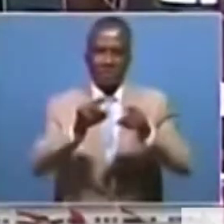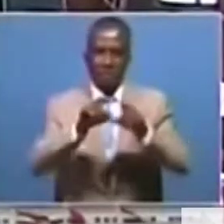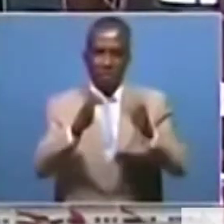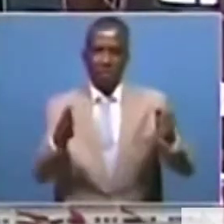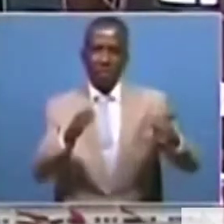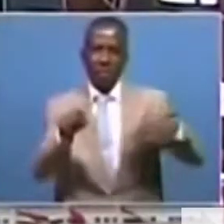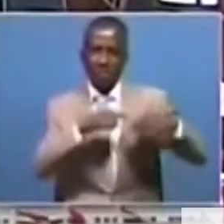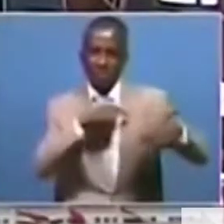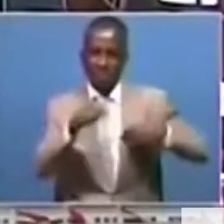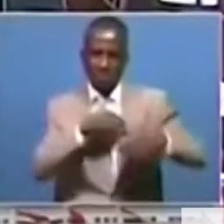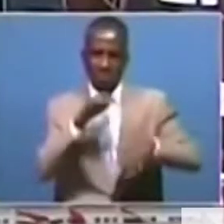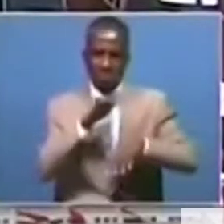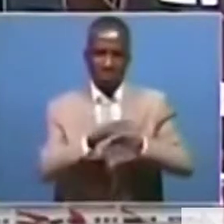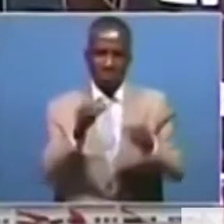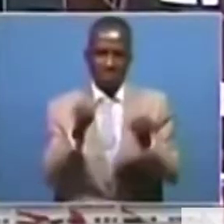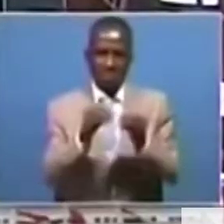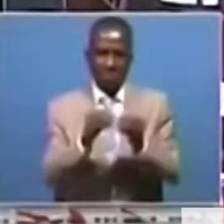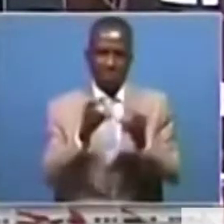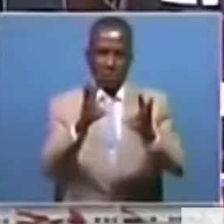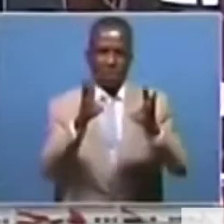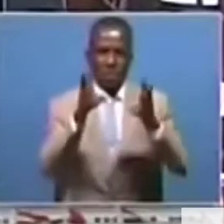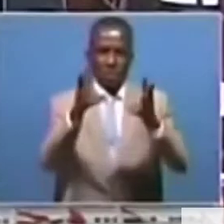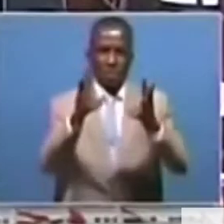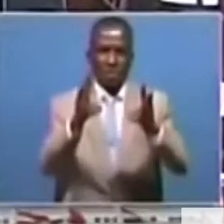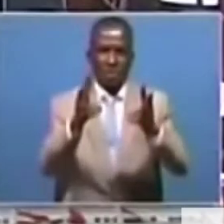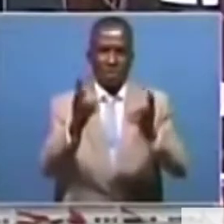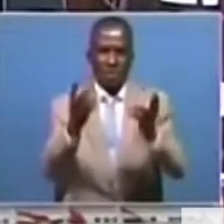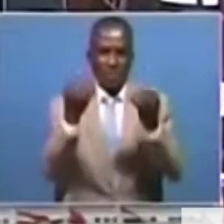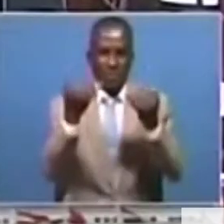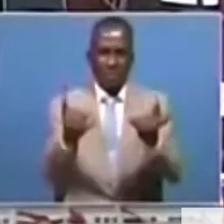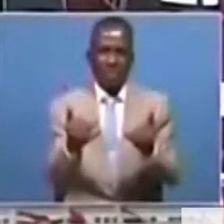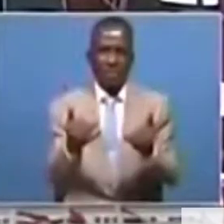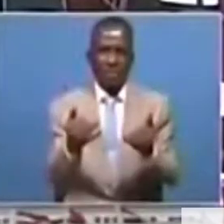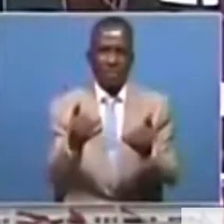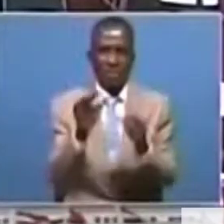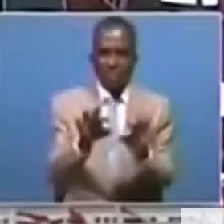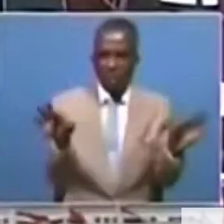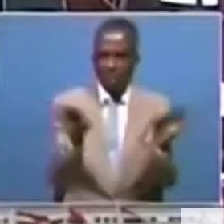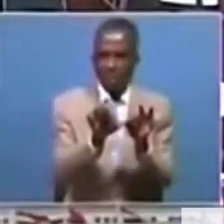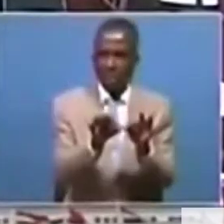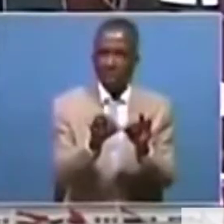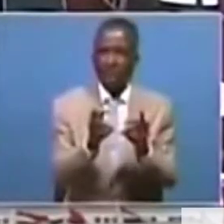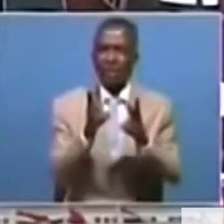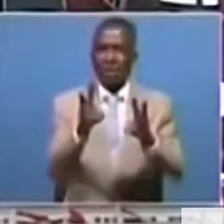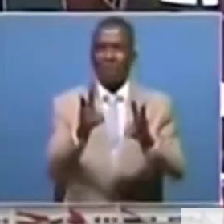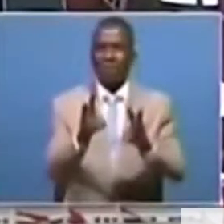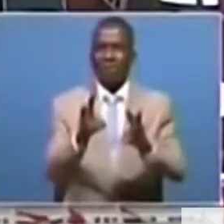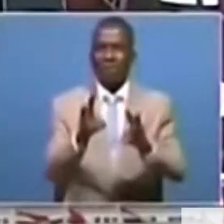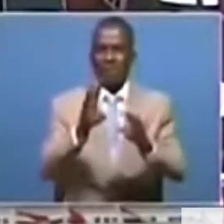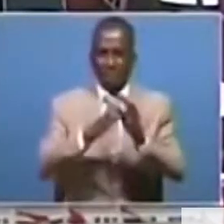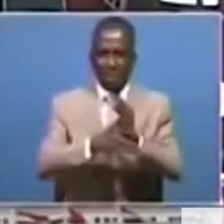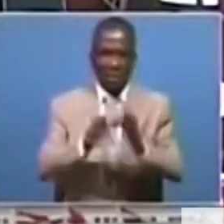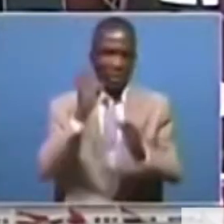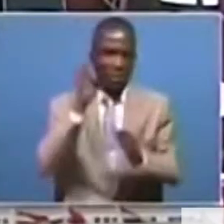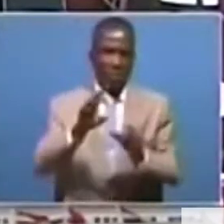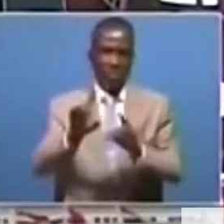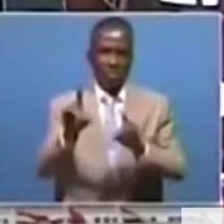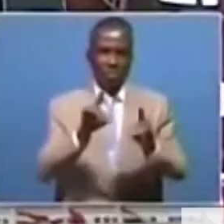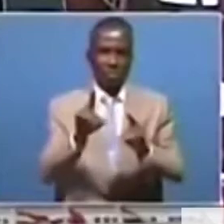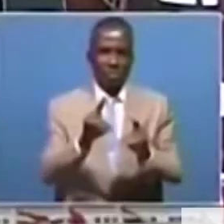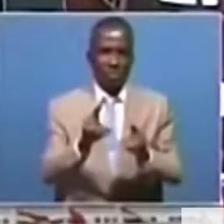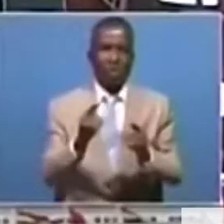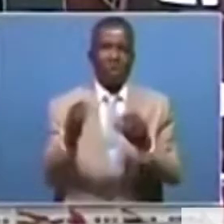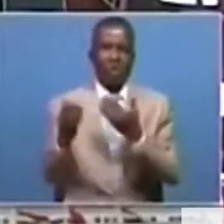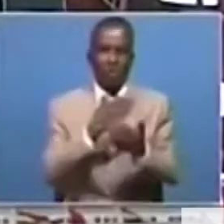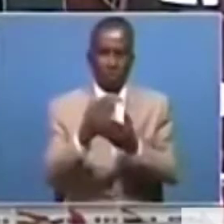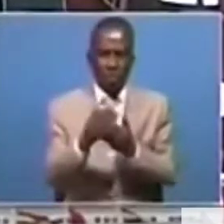have on the expeditious conduct of the trial at large, and the importance of the integrity of the trial process, and finally,